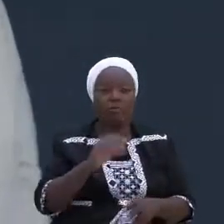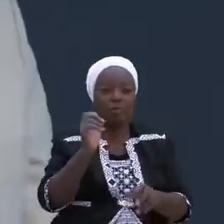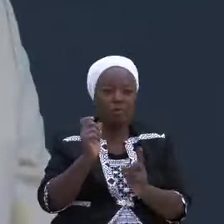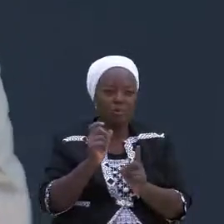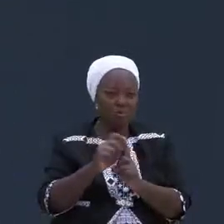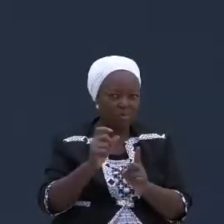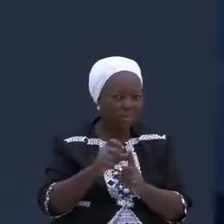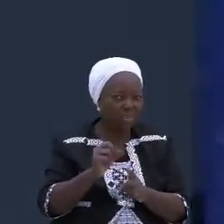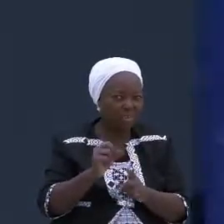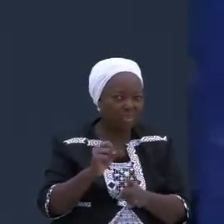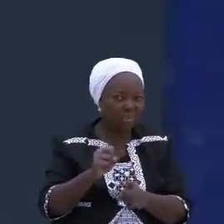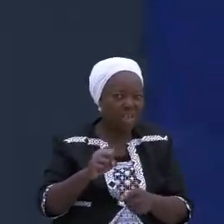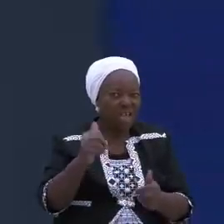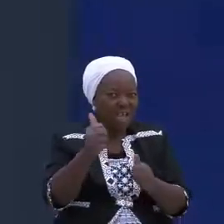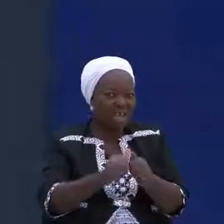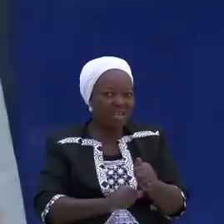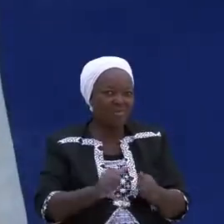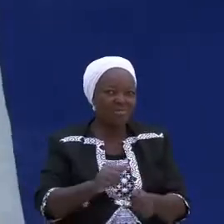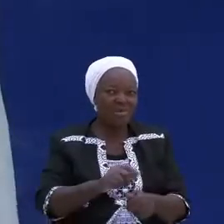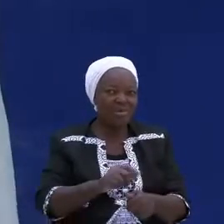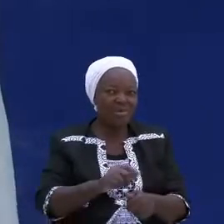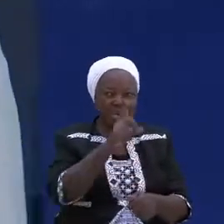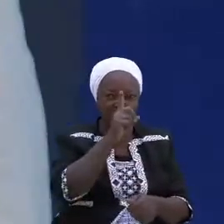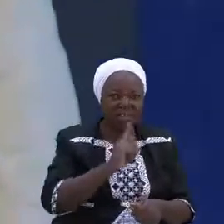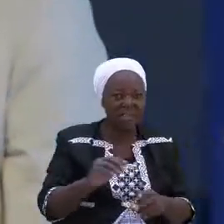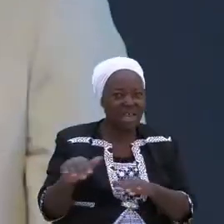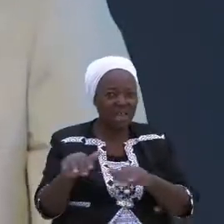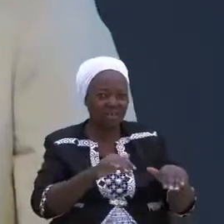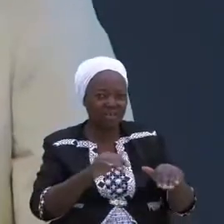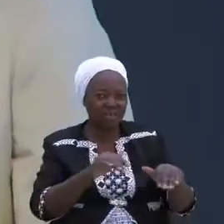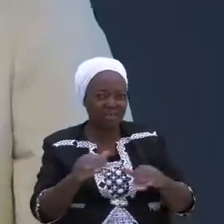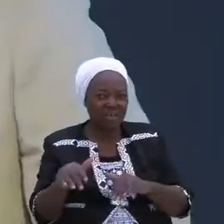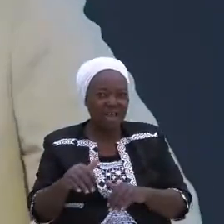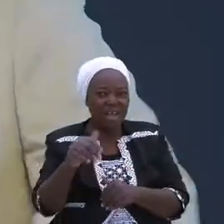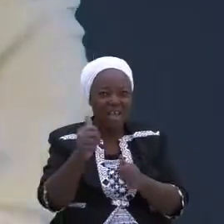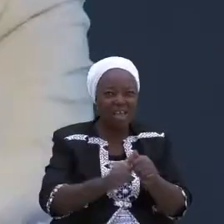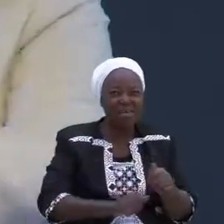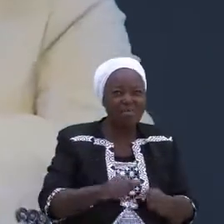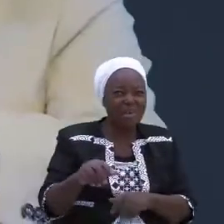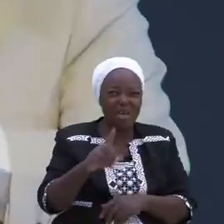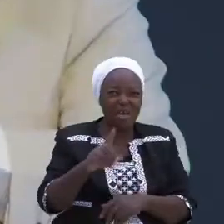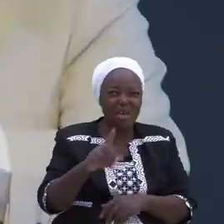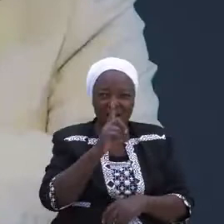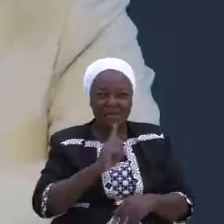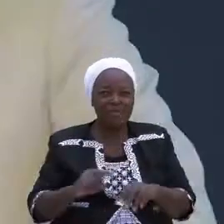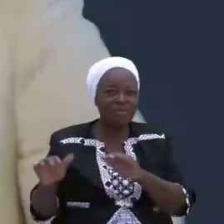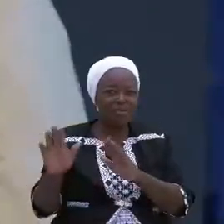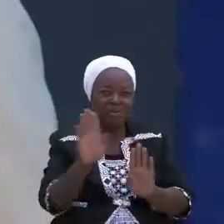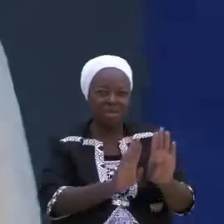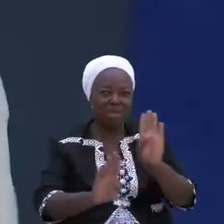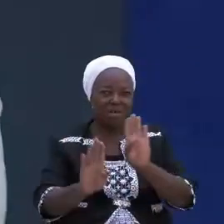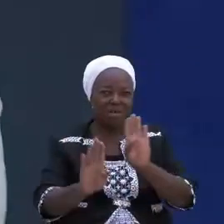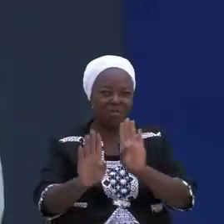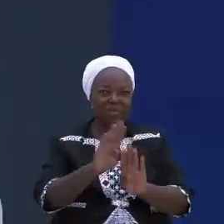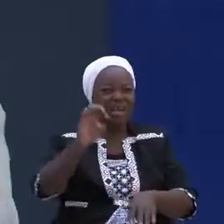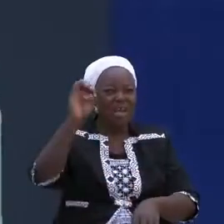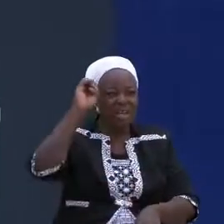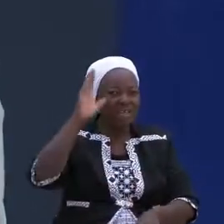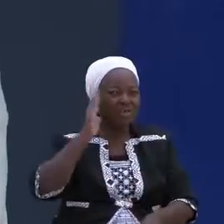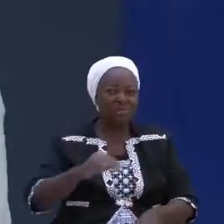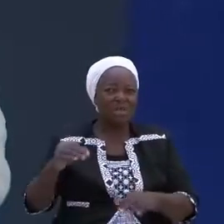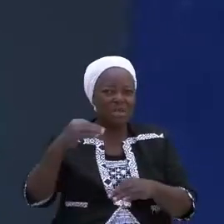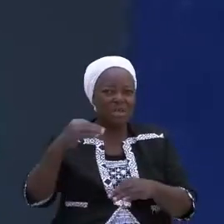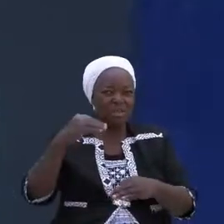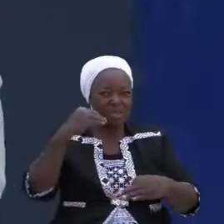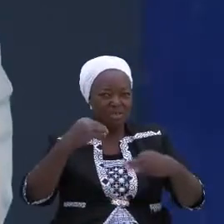every idol action every idol behavior he will judge the world